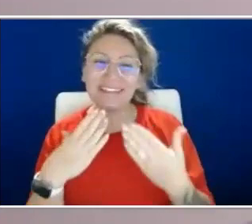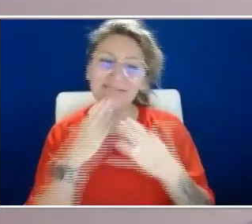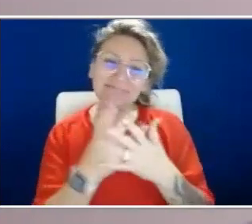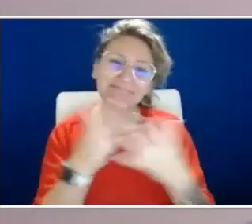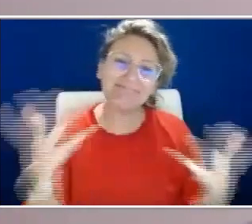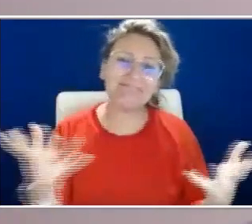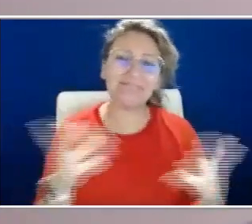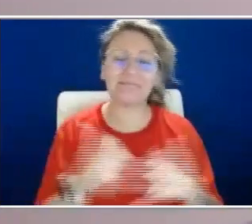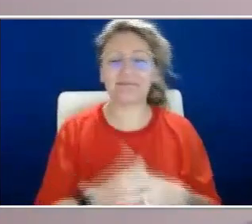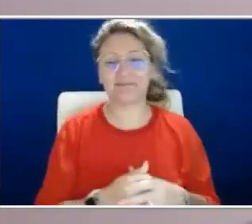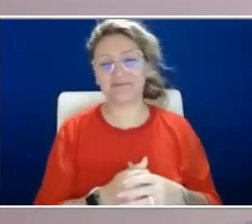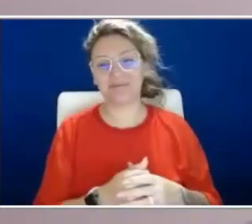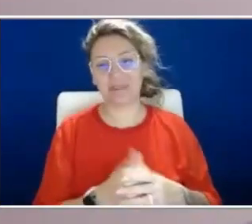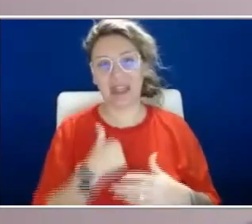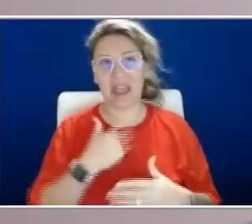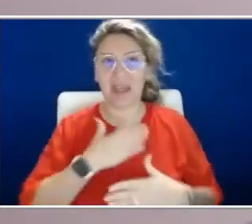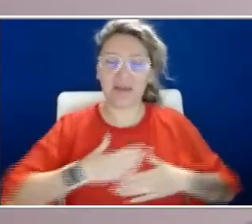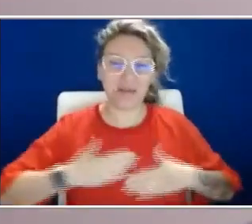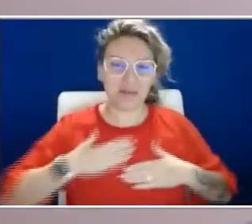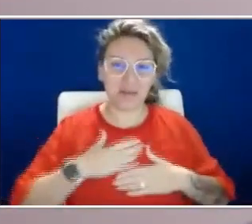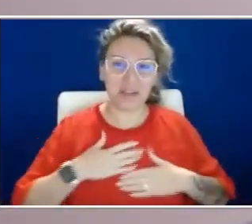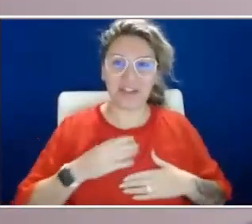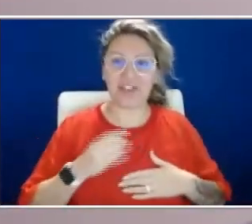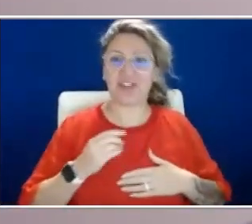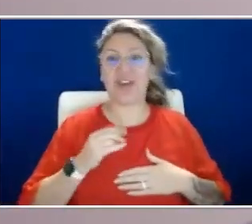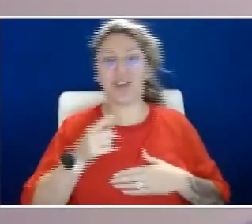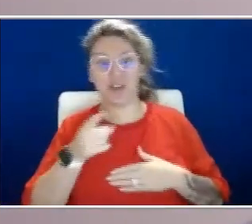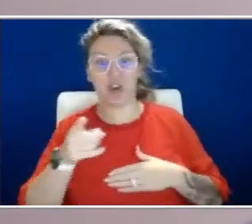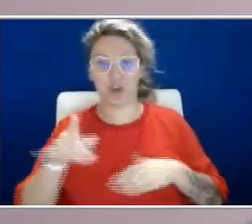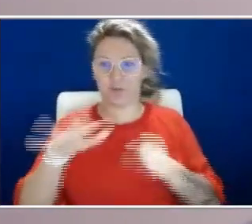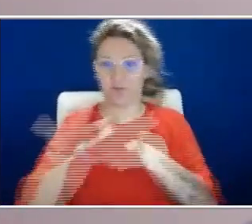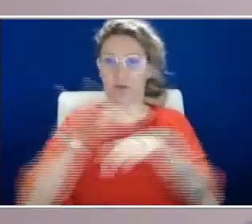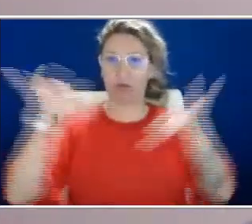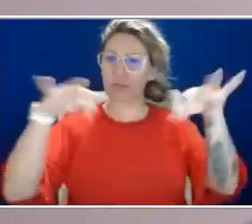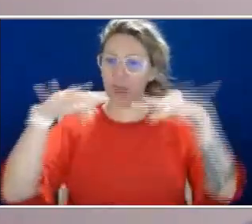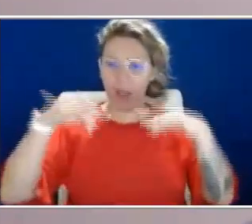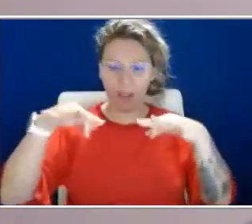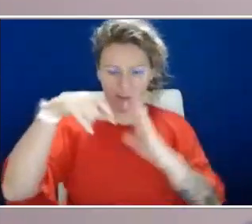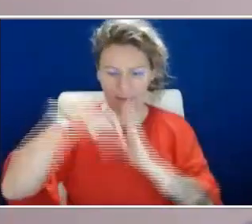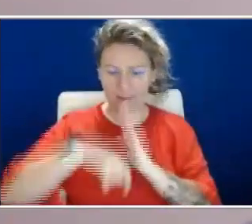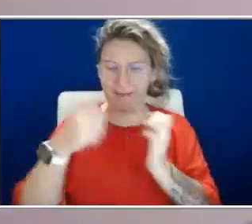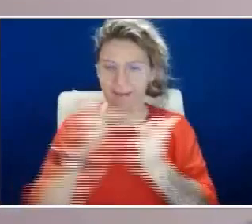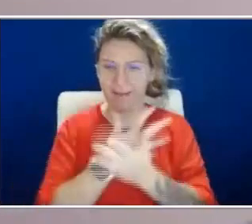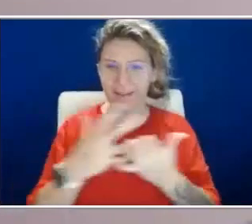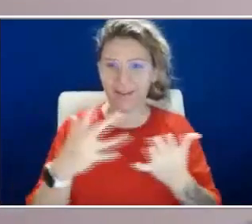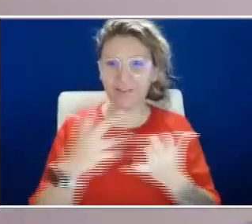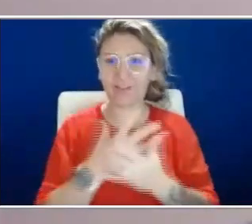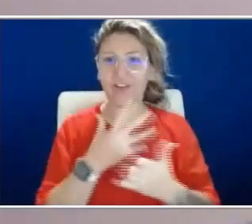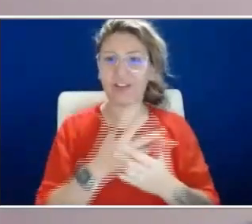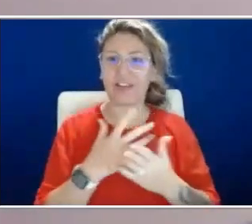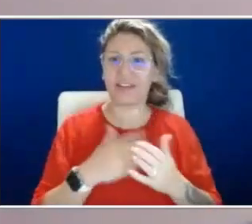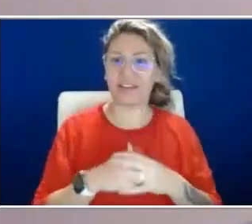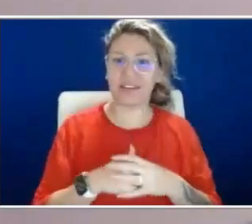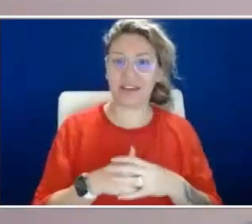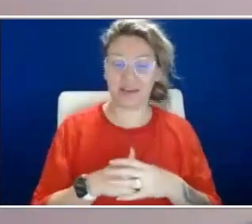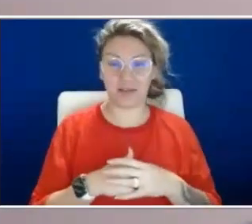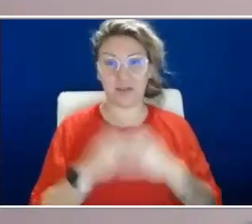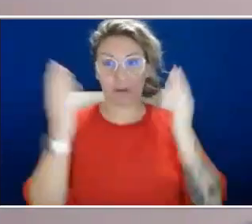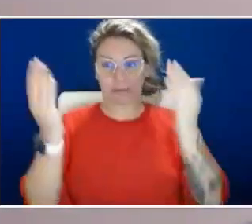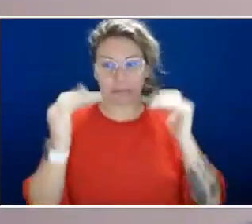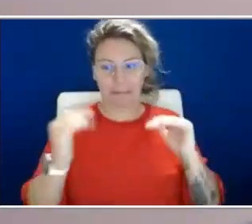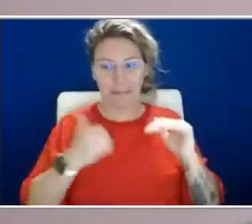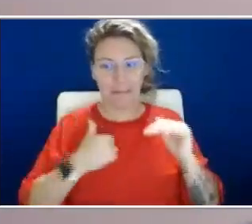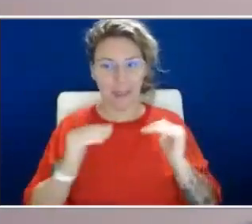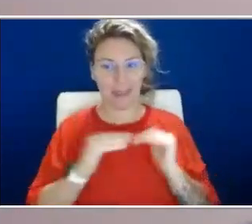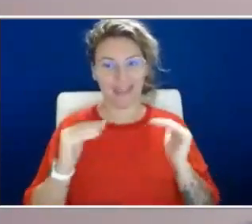And I appreciate her, fully explaining everything to me, putting it down, to my level so I